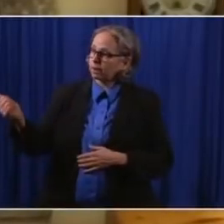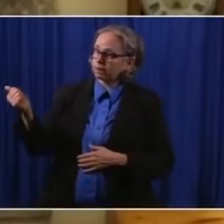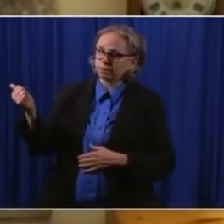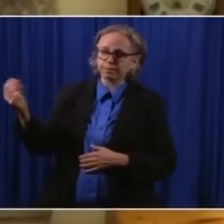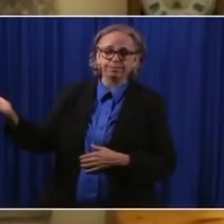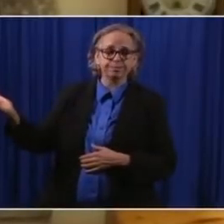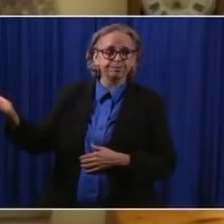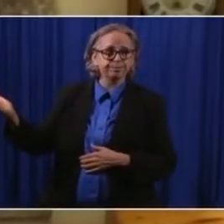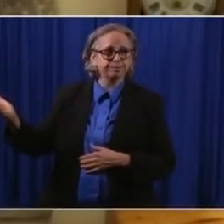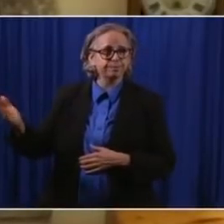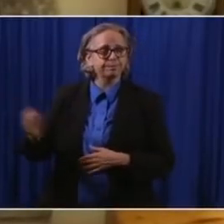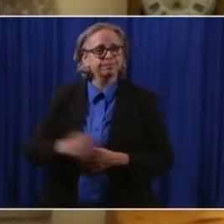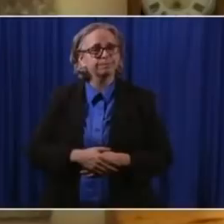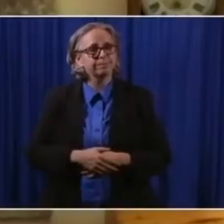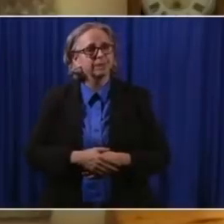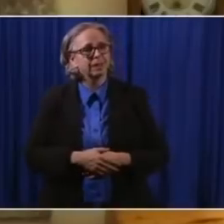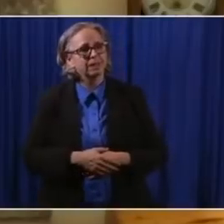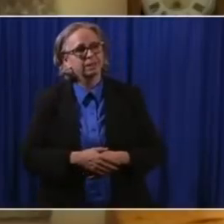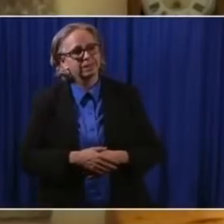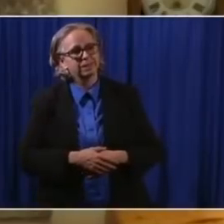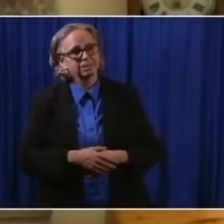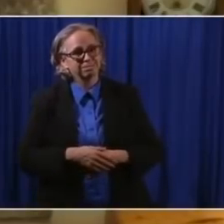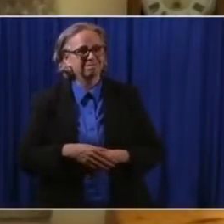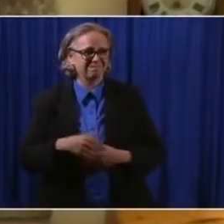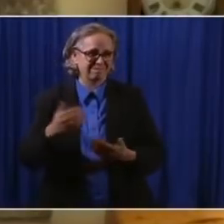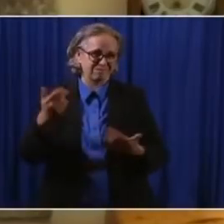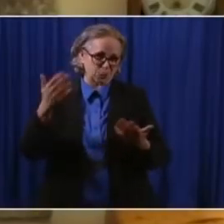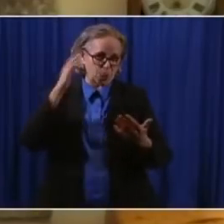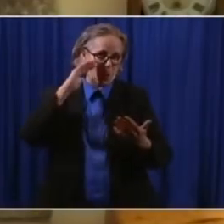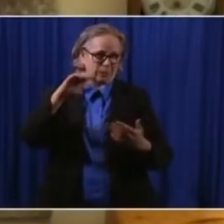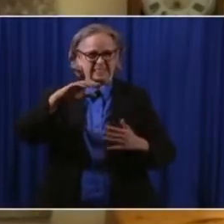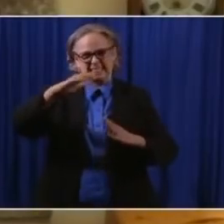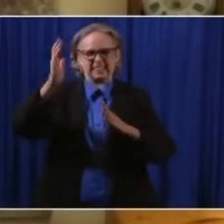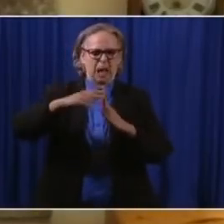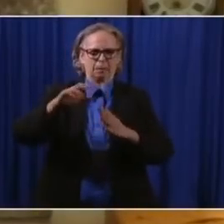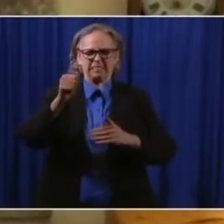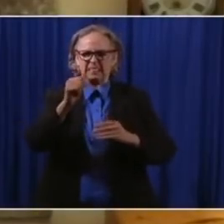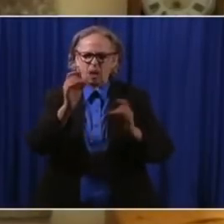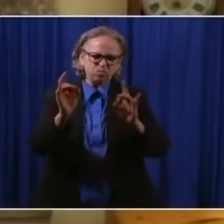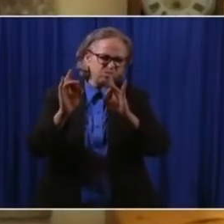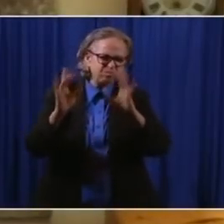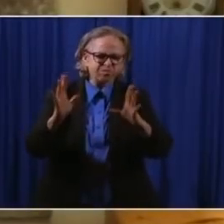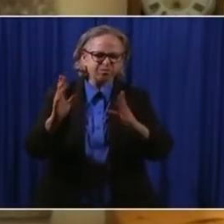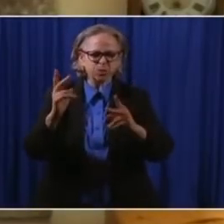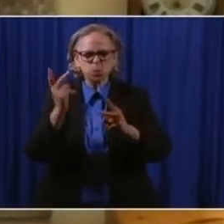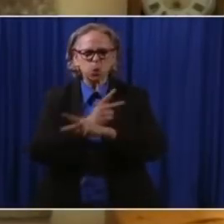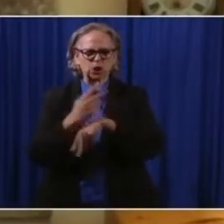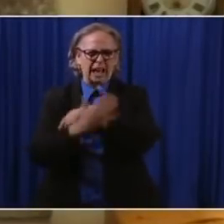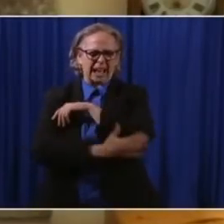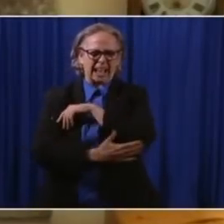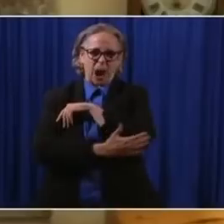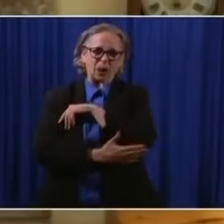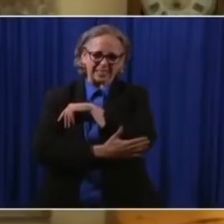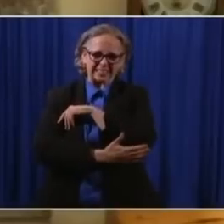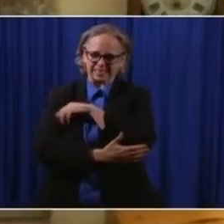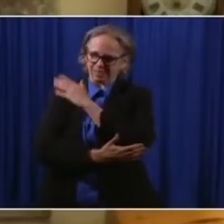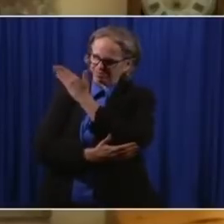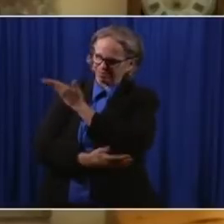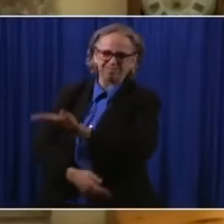These are our counties ranked by incidence of COVID in the